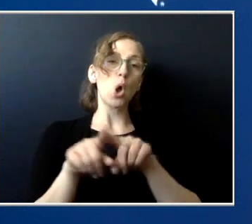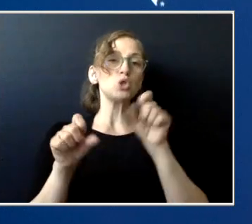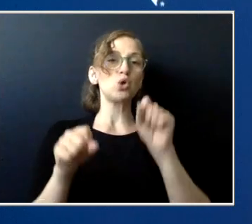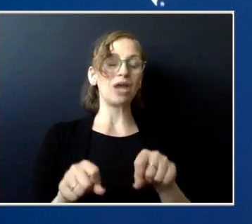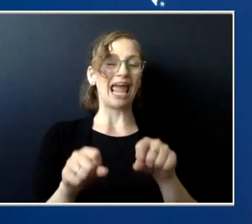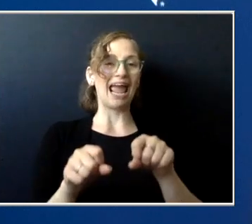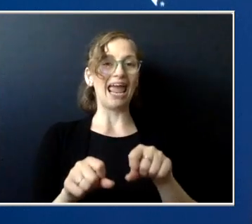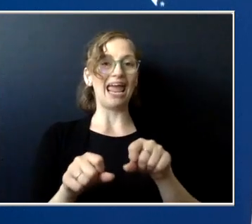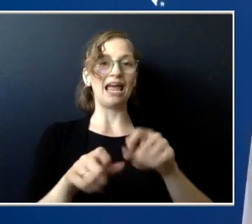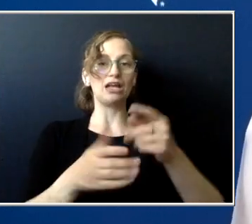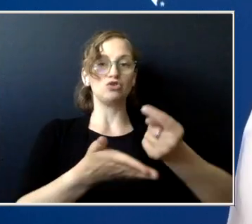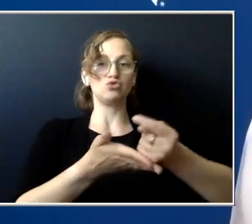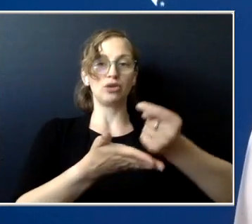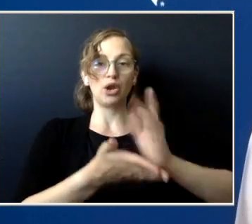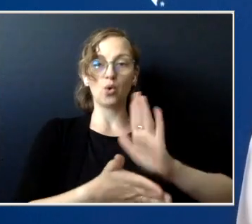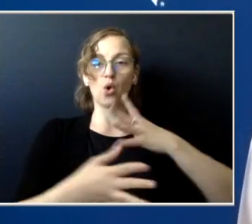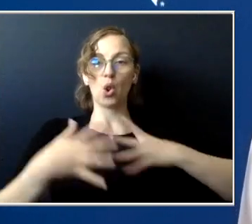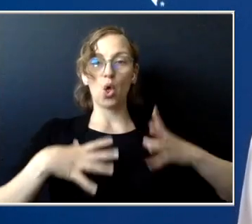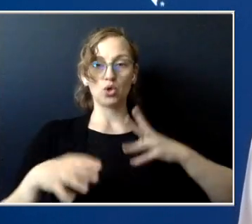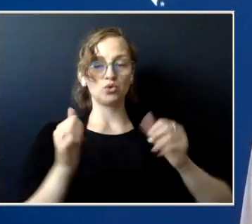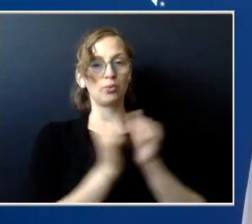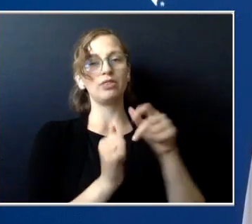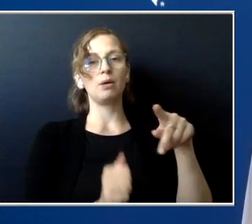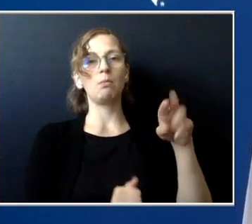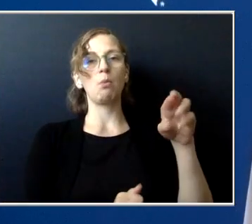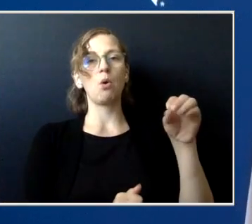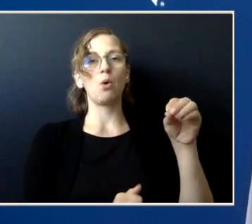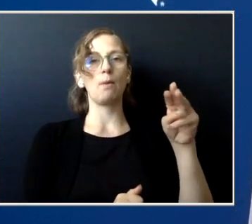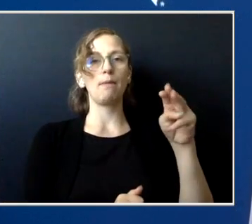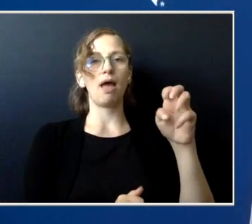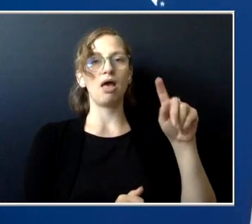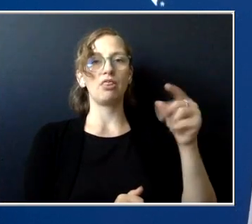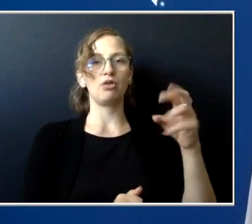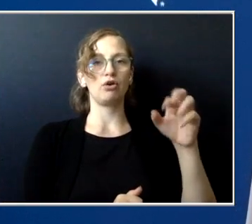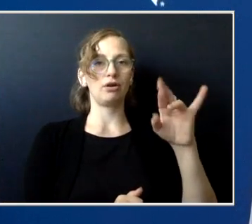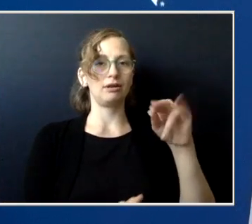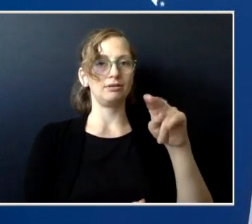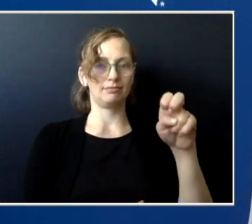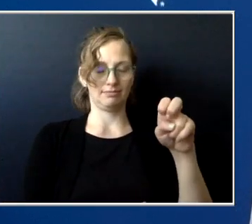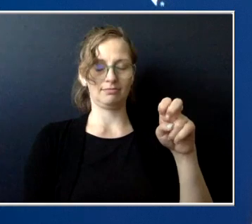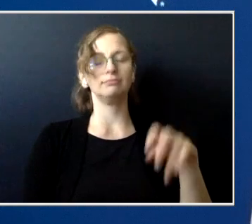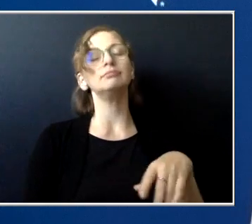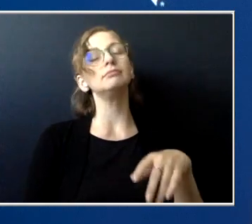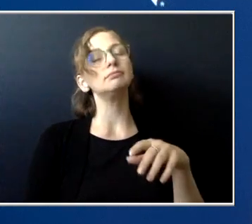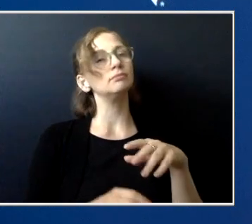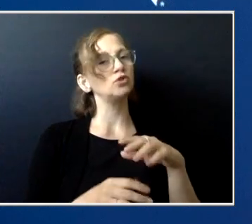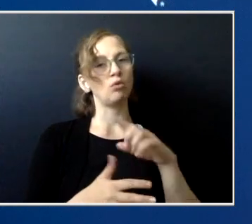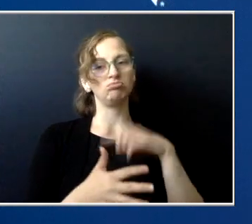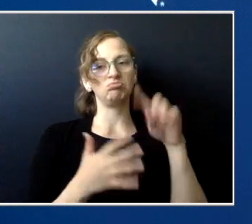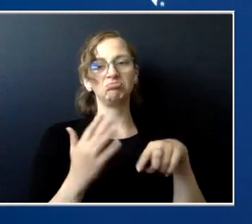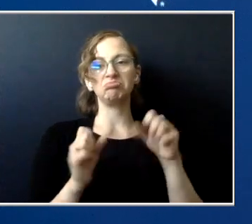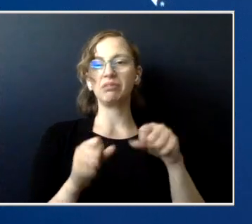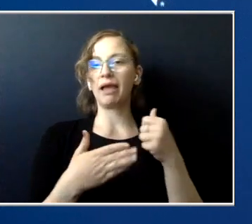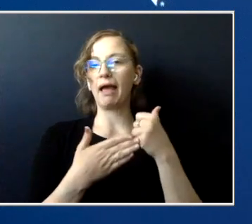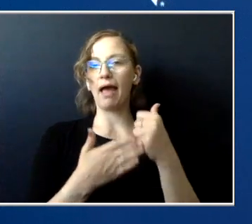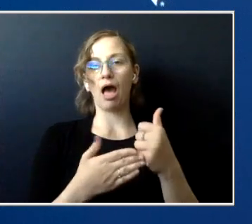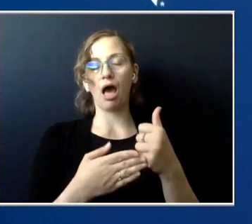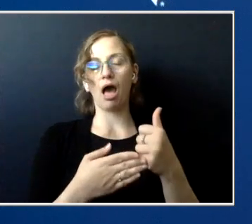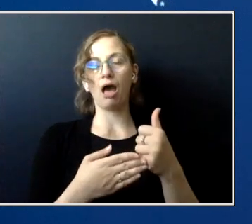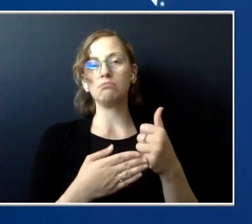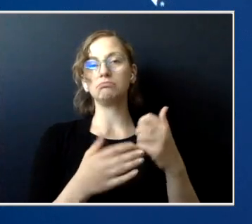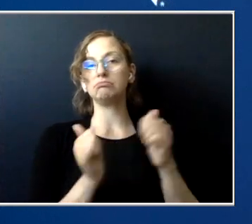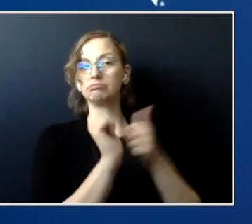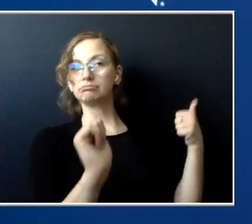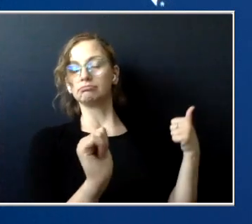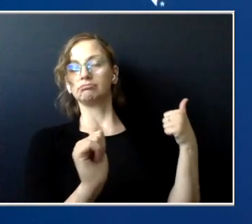with permethrin as well. So those things can help you avoid getting bit by mosquitoes or